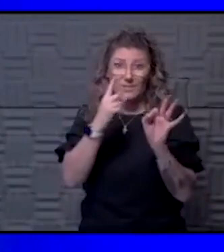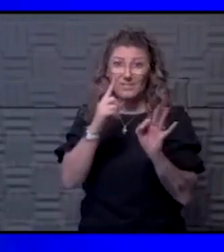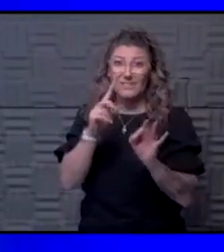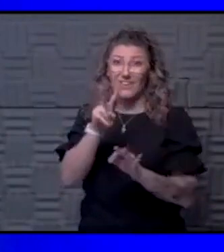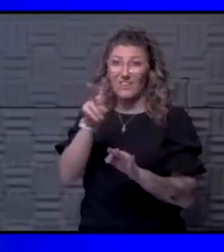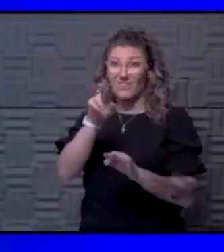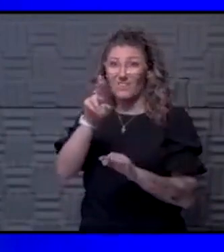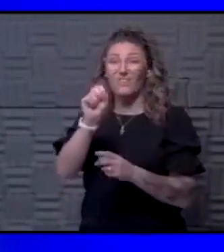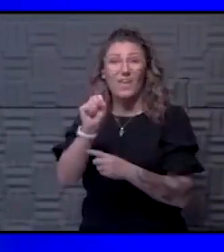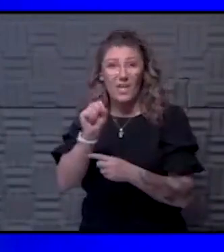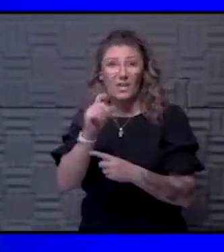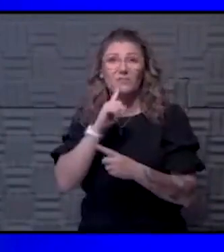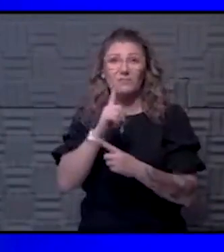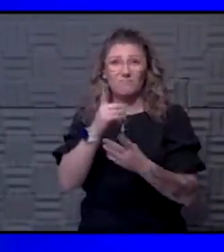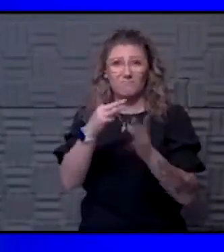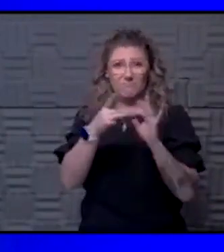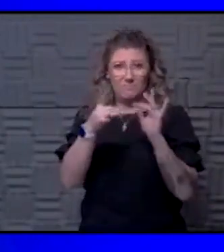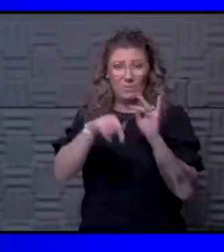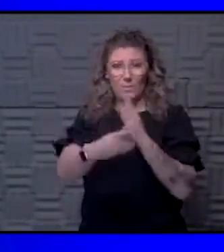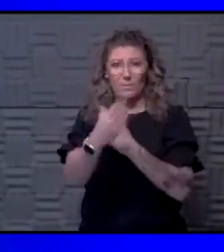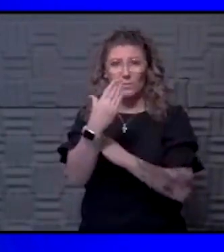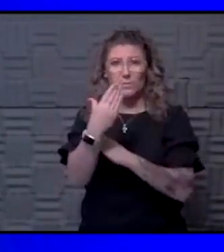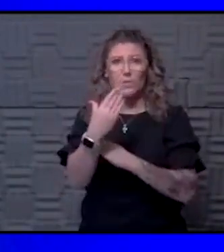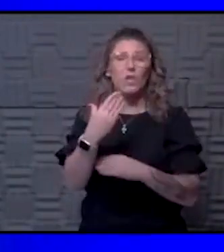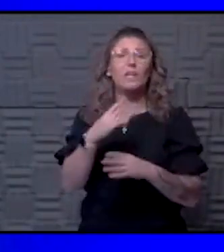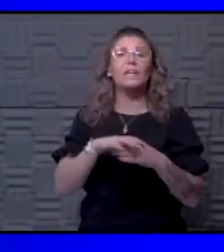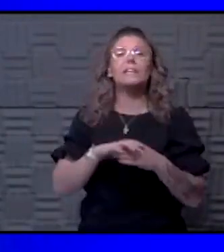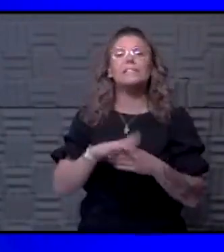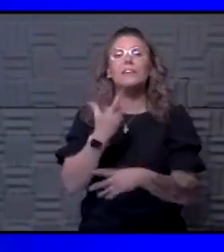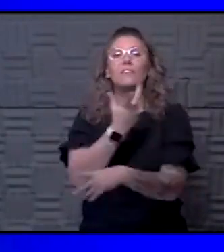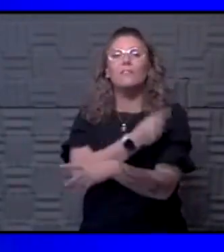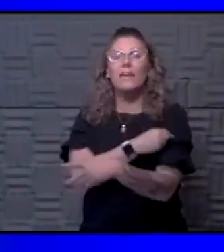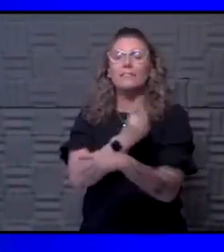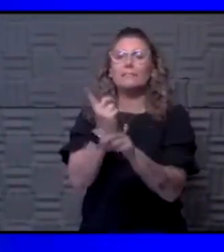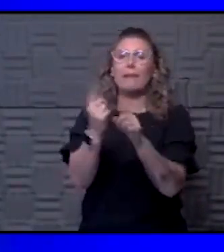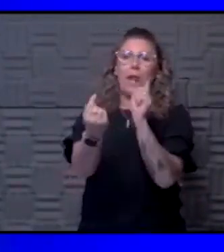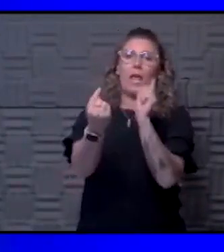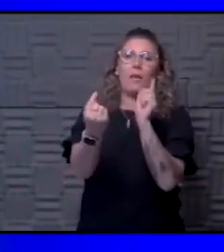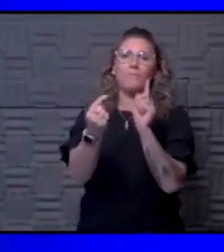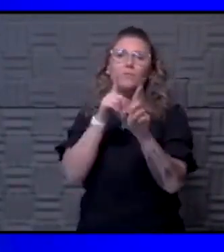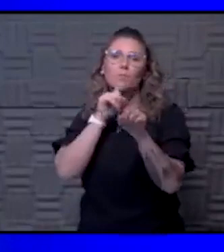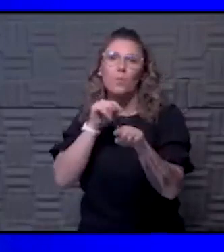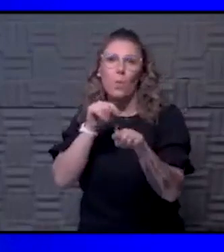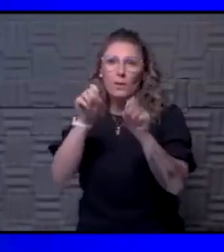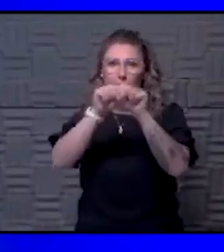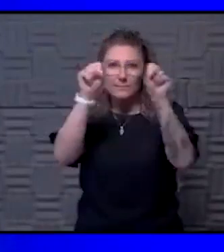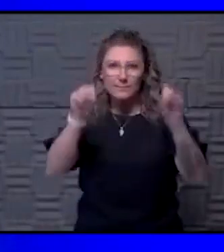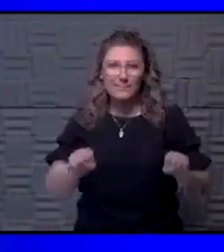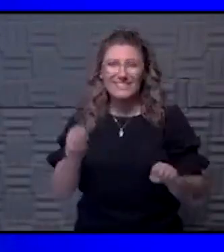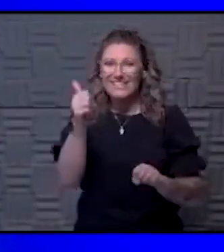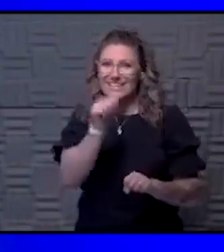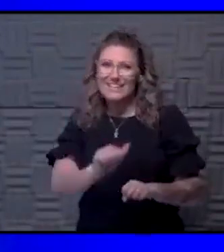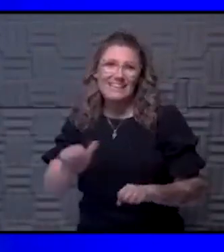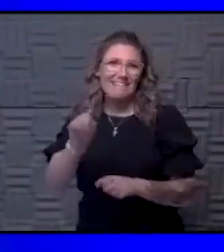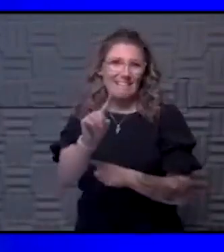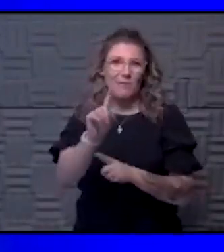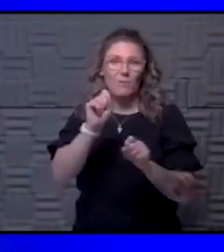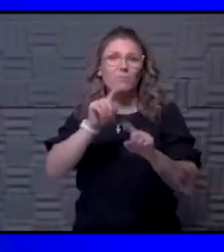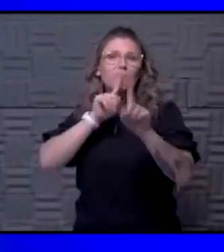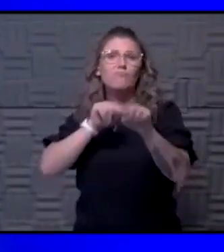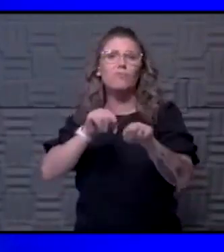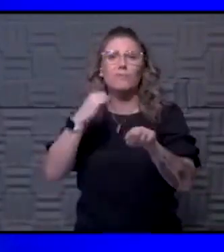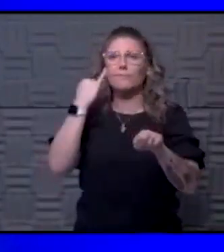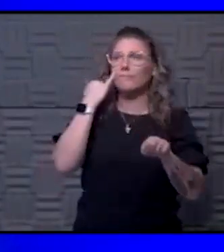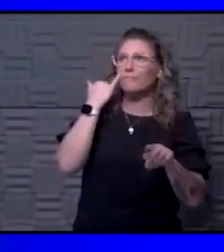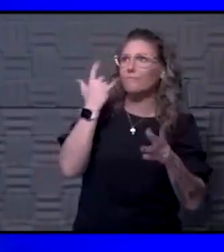bit this morning, and I know it's come up, is the Vaccine Adverse Event Reporting System. That system, anybody can report into. It's okay if things